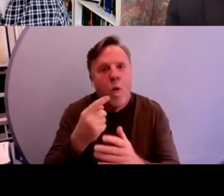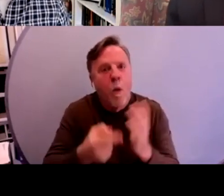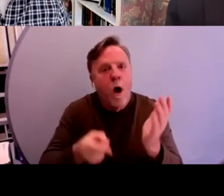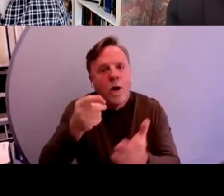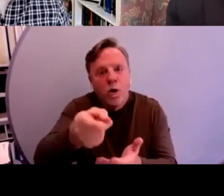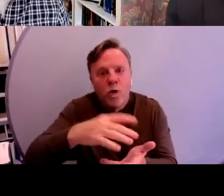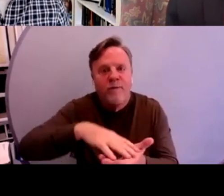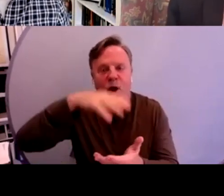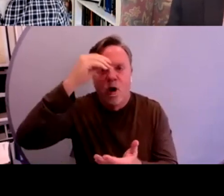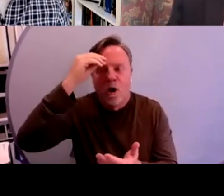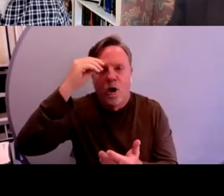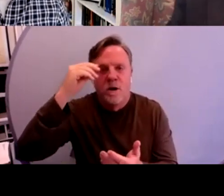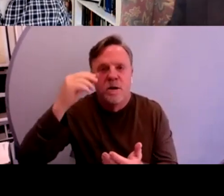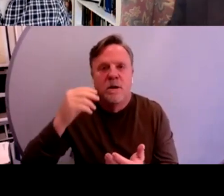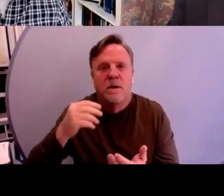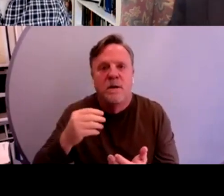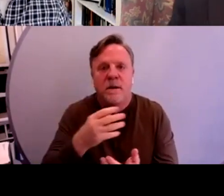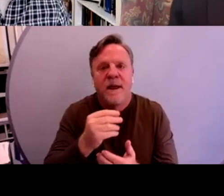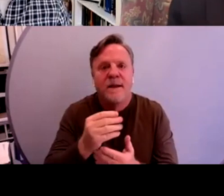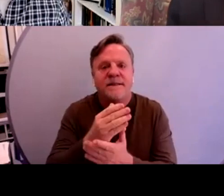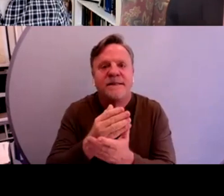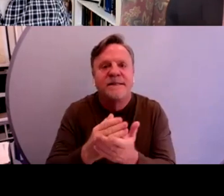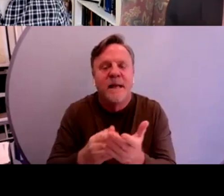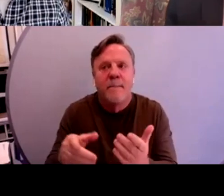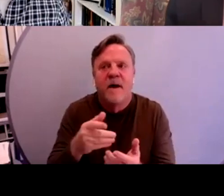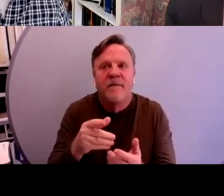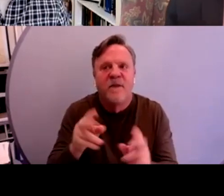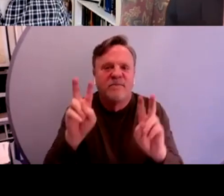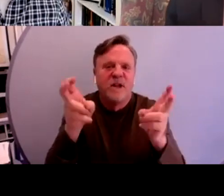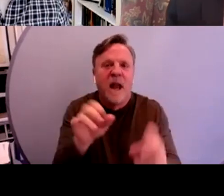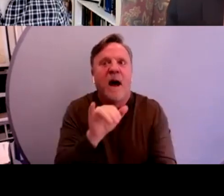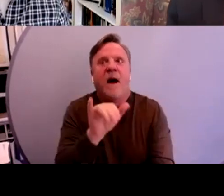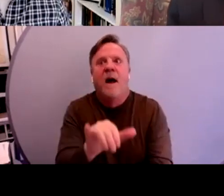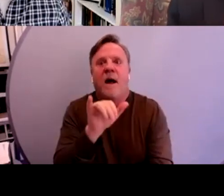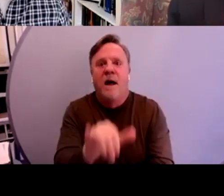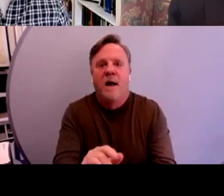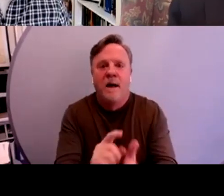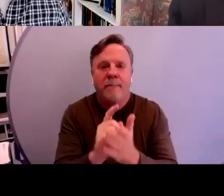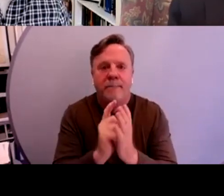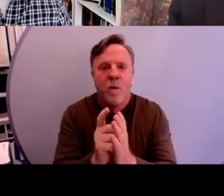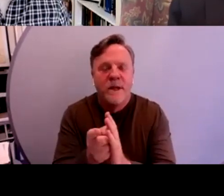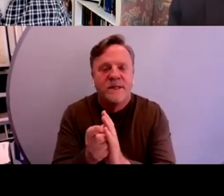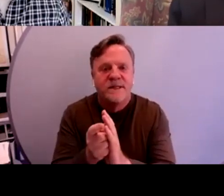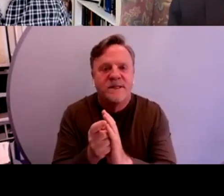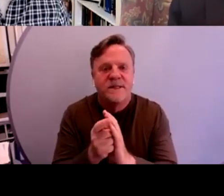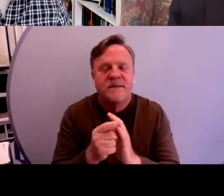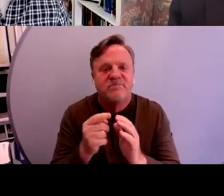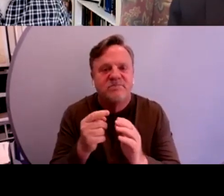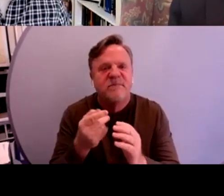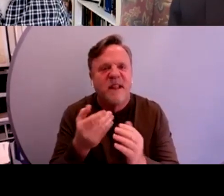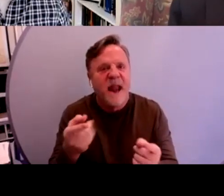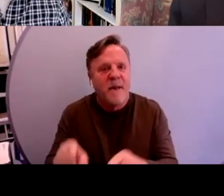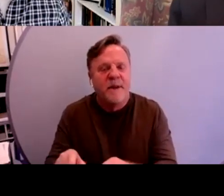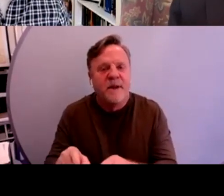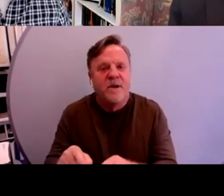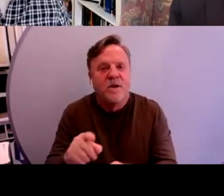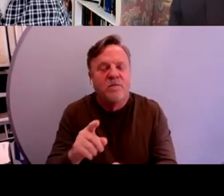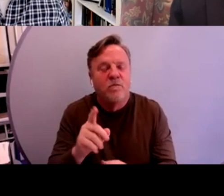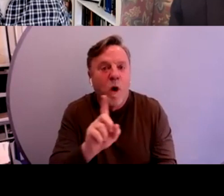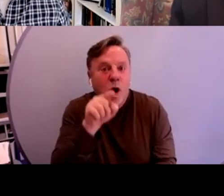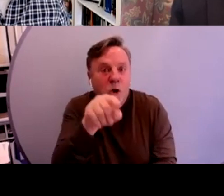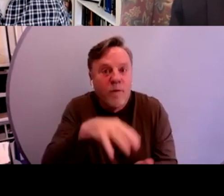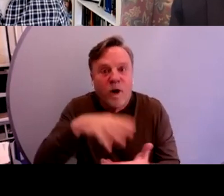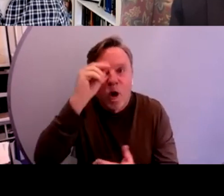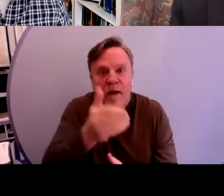and some of those kind of aha moments that where you've learned things that